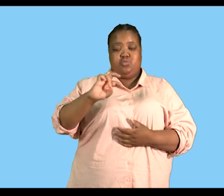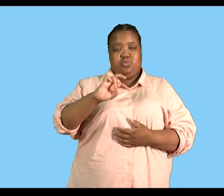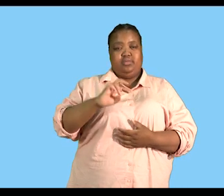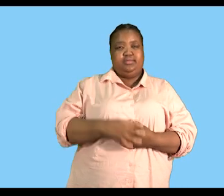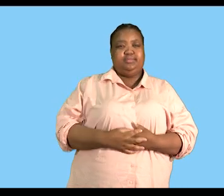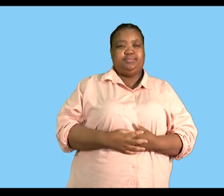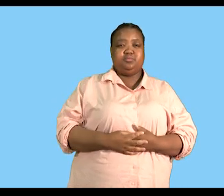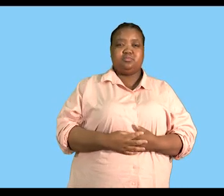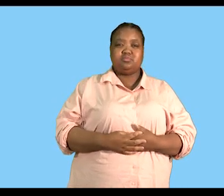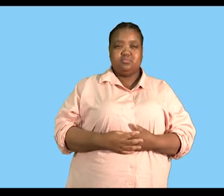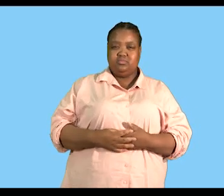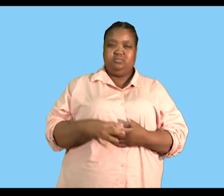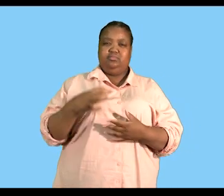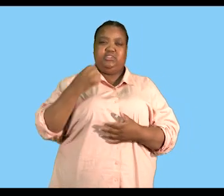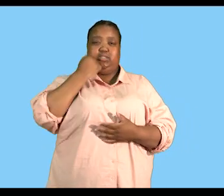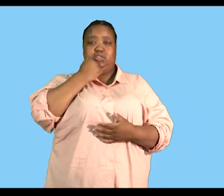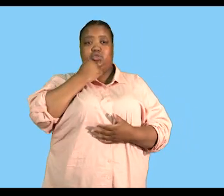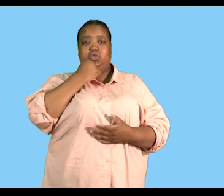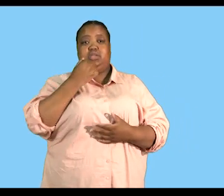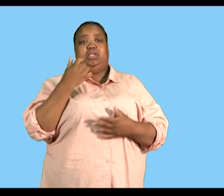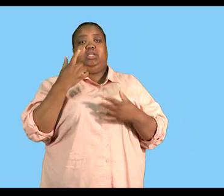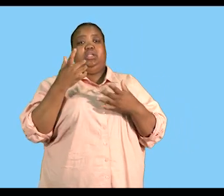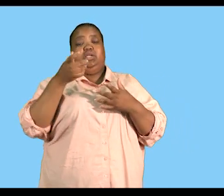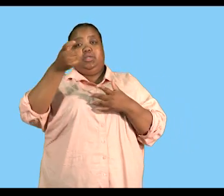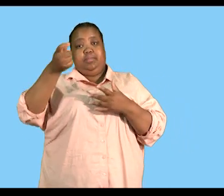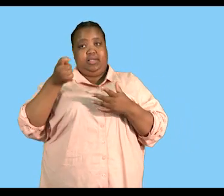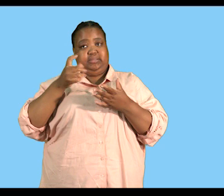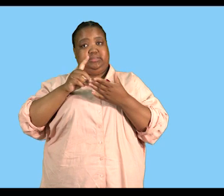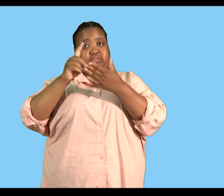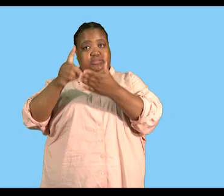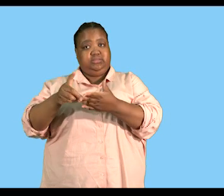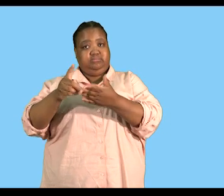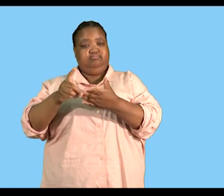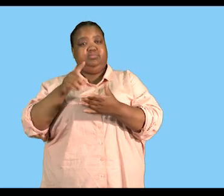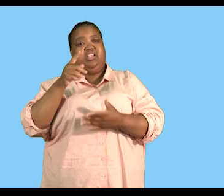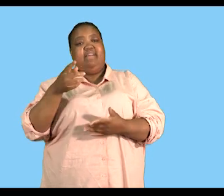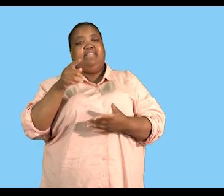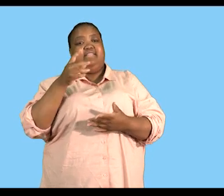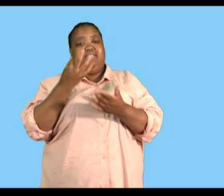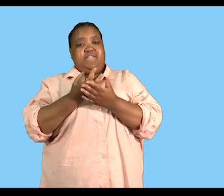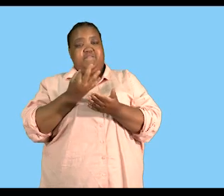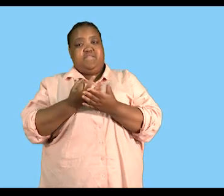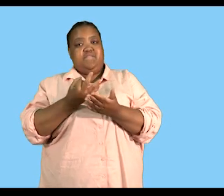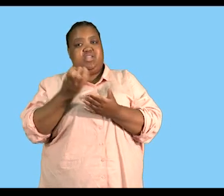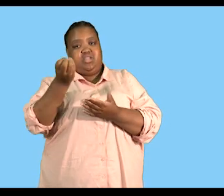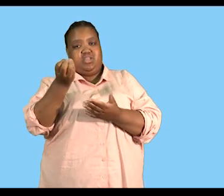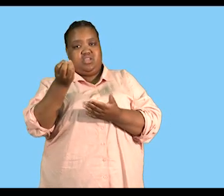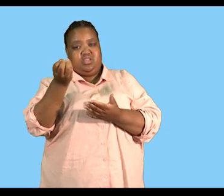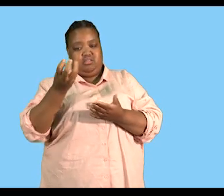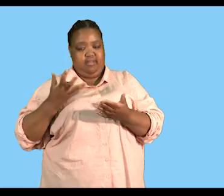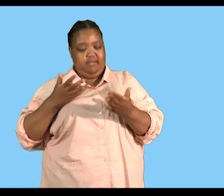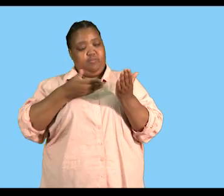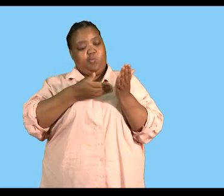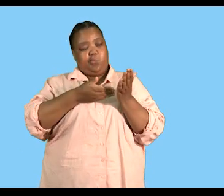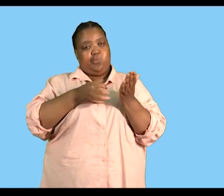the transaction fee we are given. So we are going to start by substituting the transaction fee,